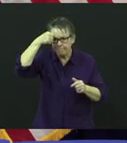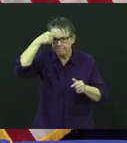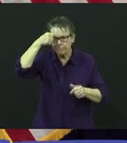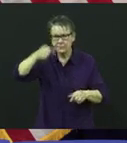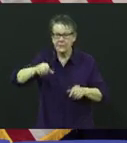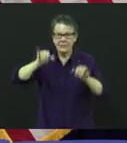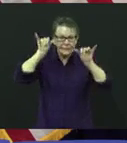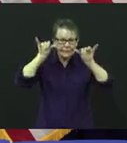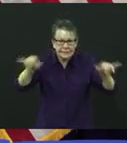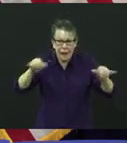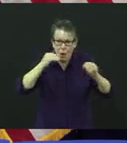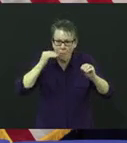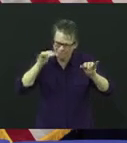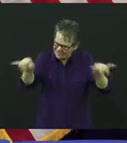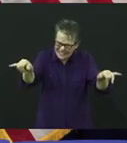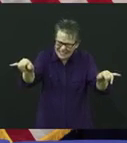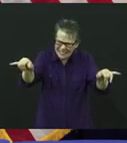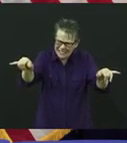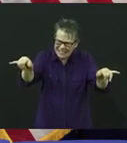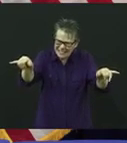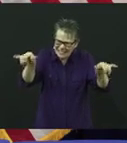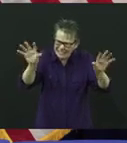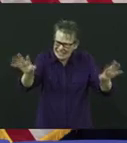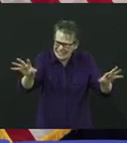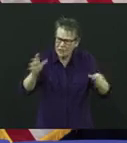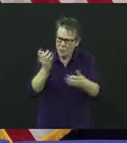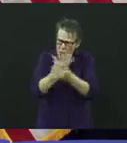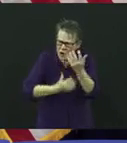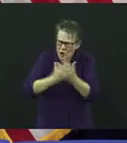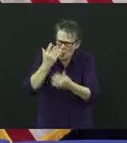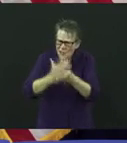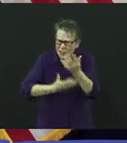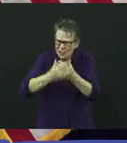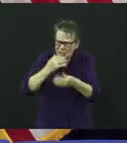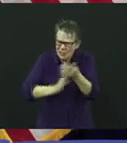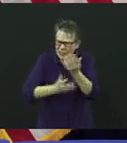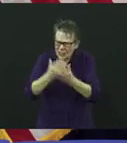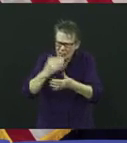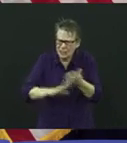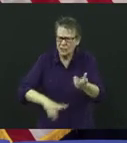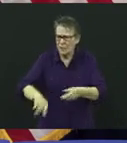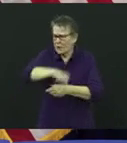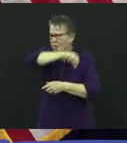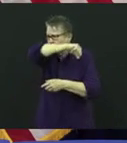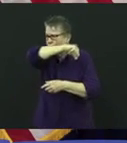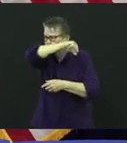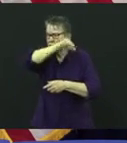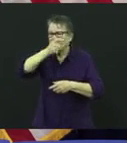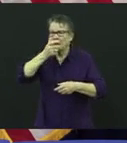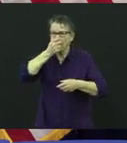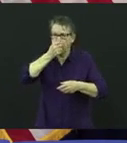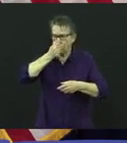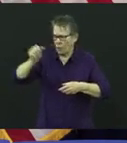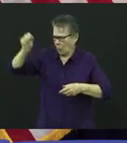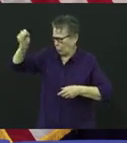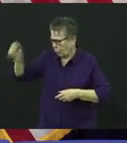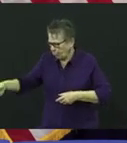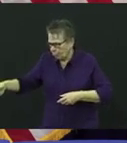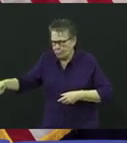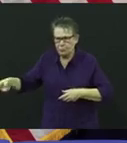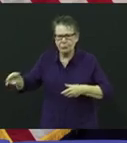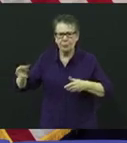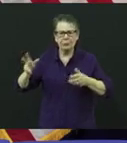safe respiratory hygiene and social distancing. Frankly, if you're in your home, exercise social distancing. I